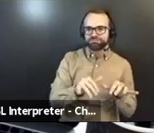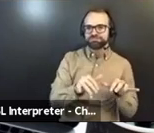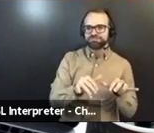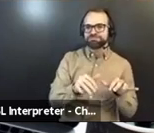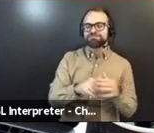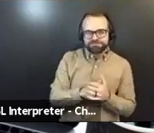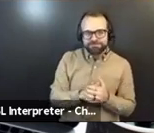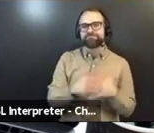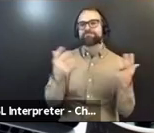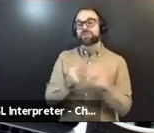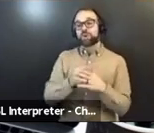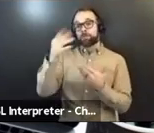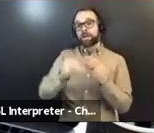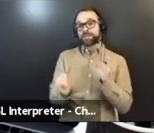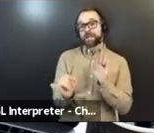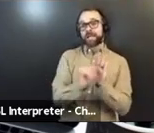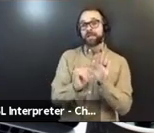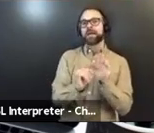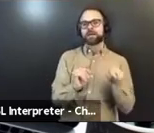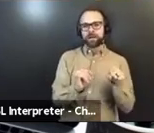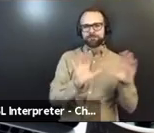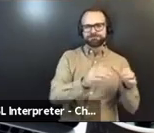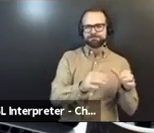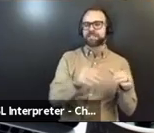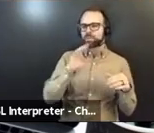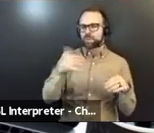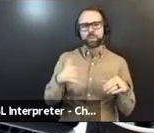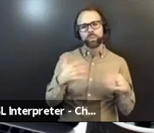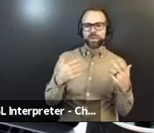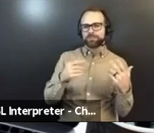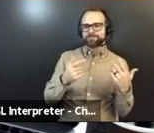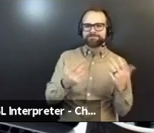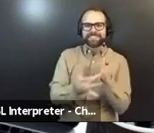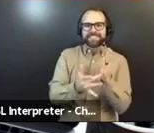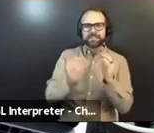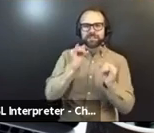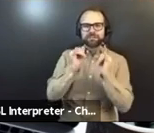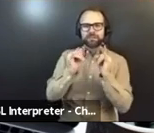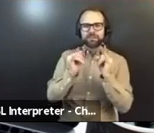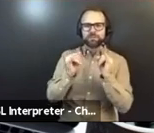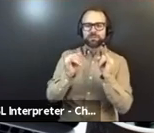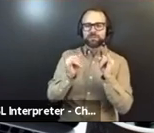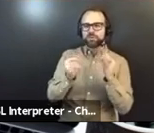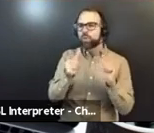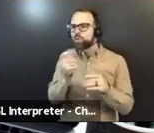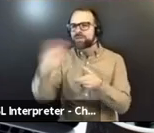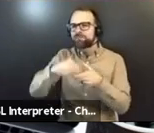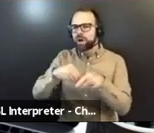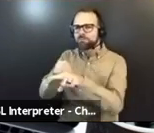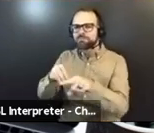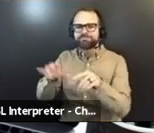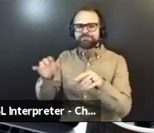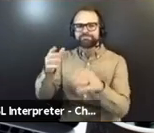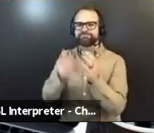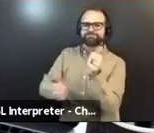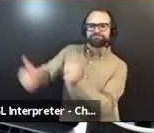once you've got the project identification, which is really high level, you do sort of technical interviews where it's a bit more nitty gritty with whoever's really involved, head engineers or the